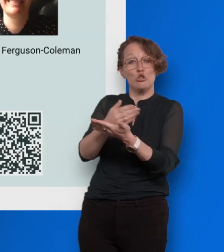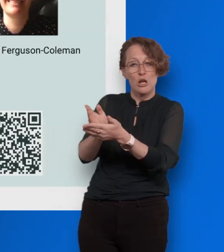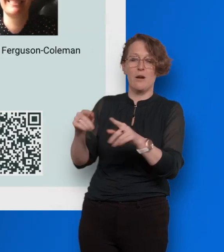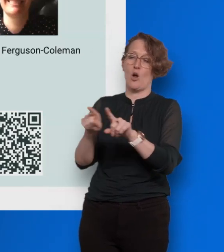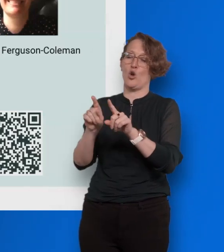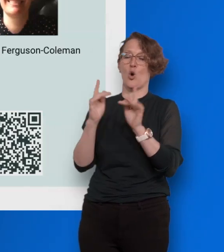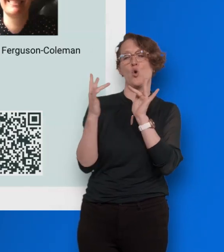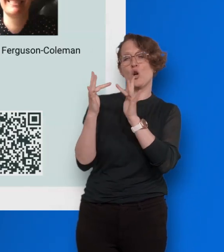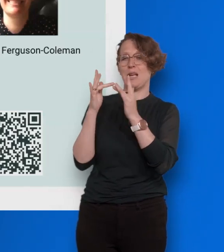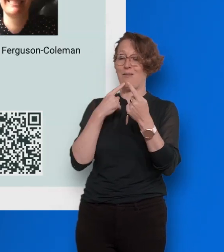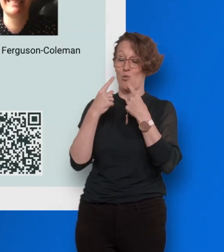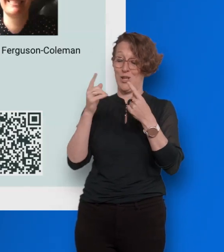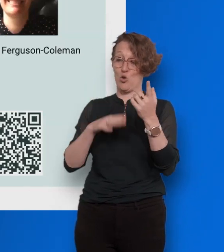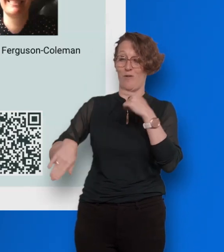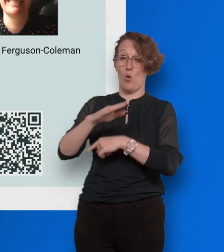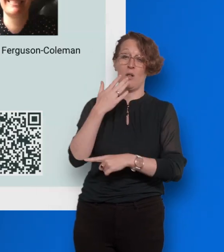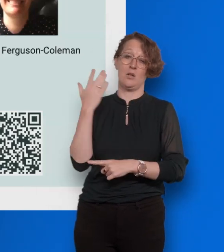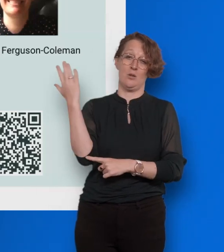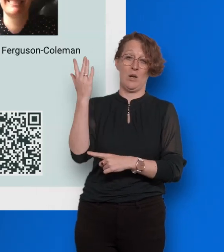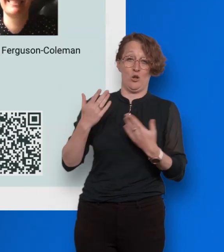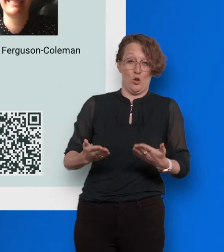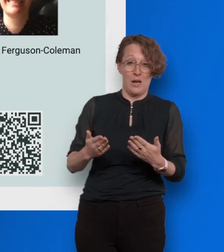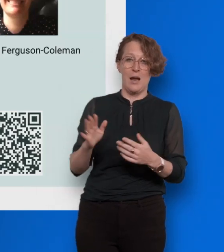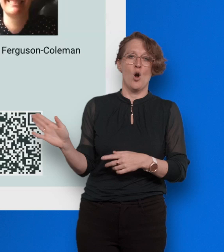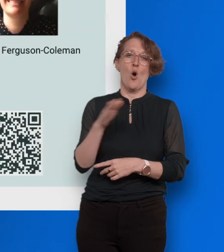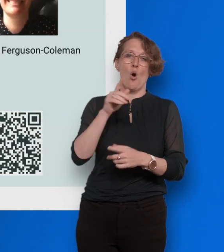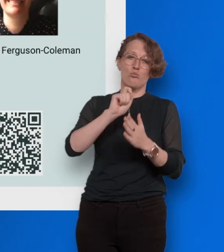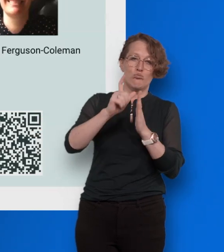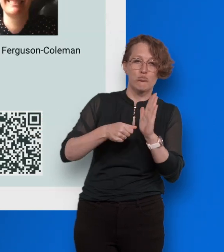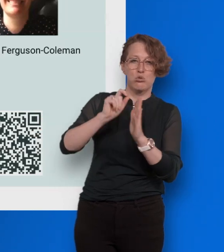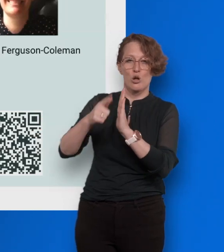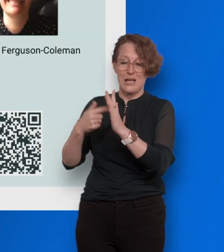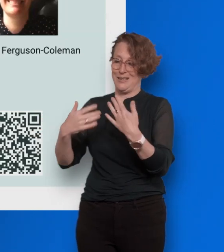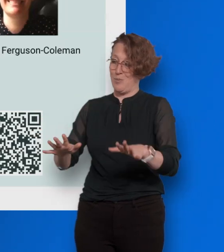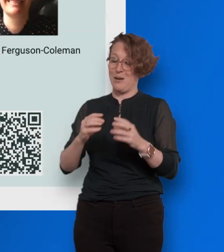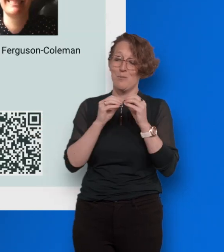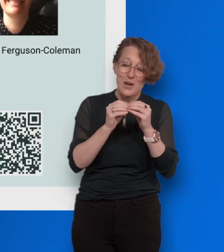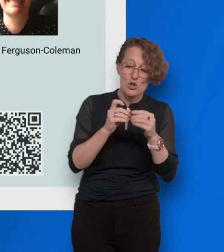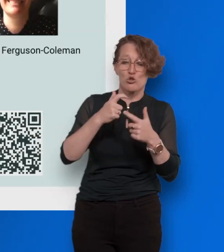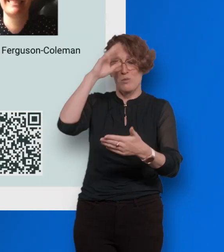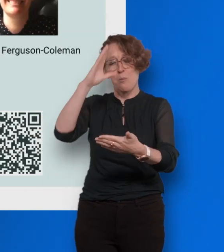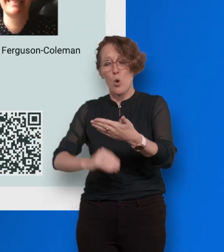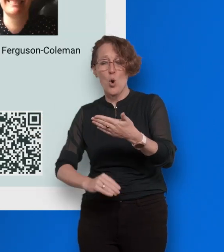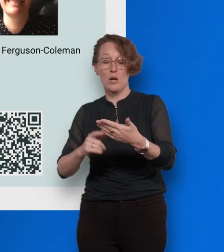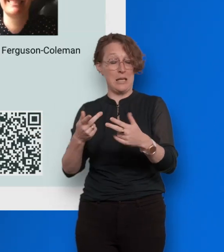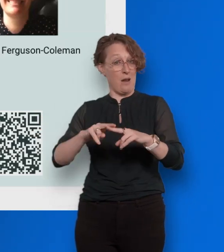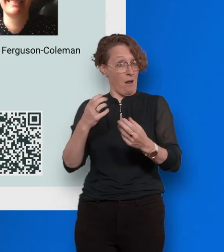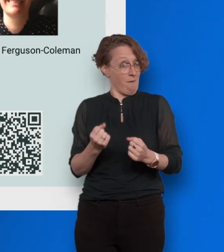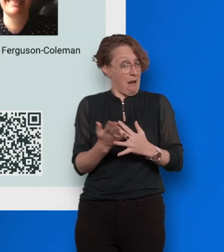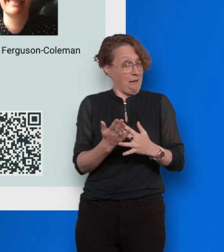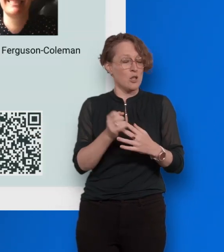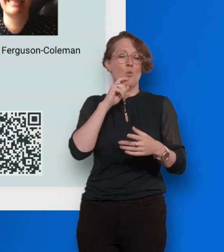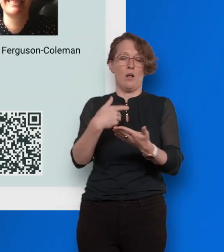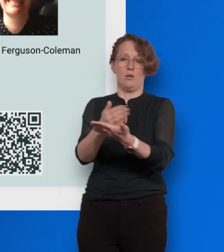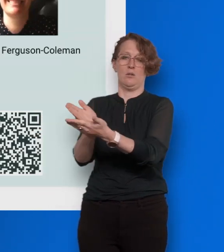of the speakers and projects that have been mentioned and reports that have been mentioned. So you have access to these because we saw in the